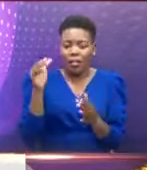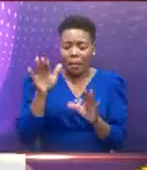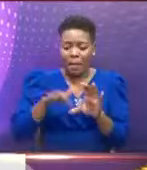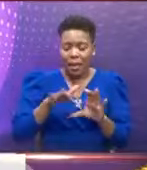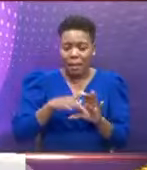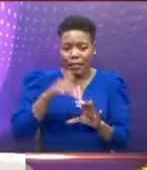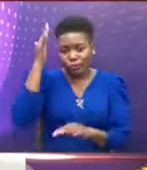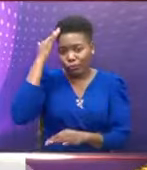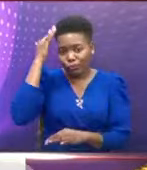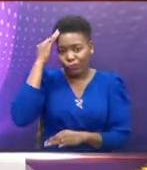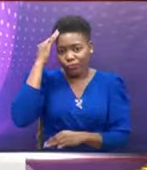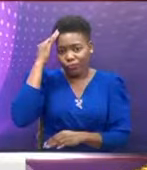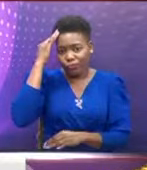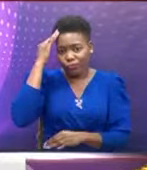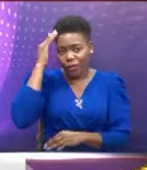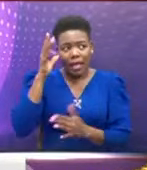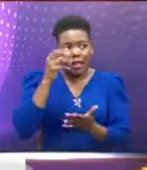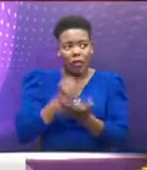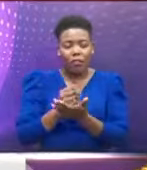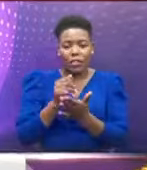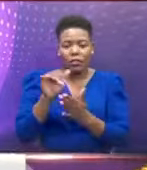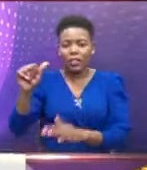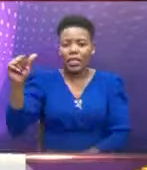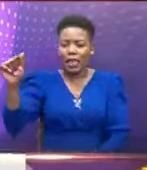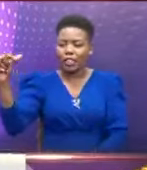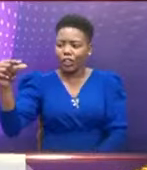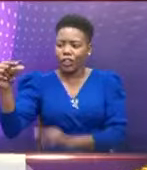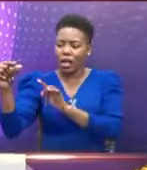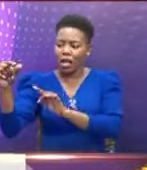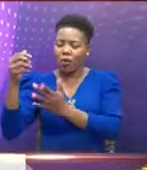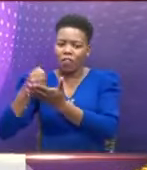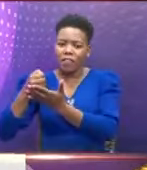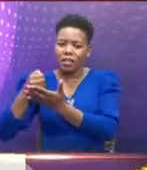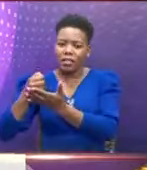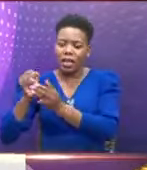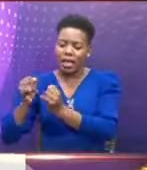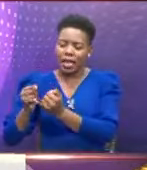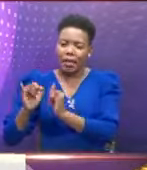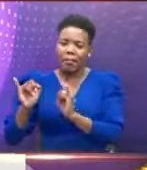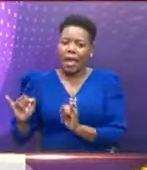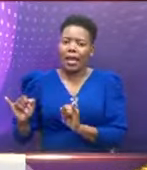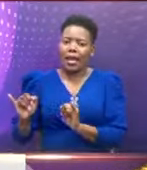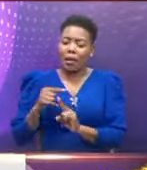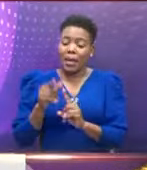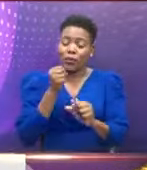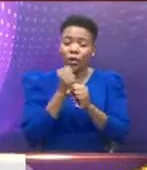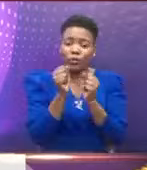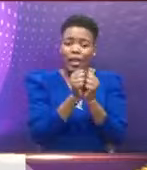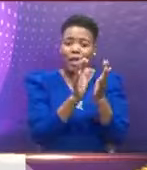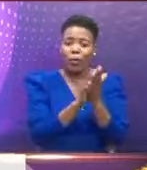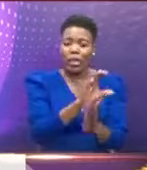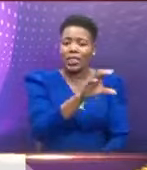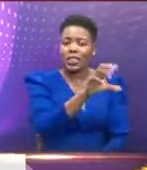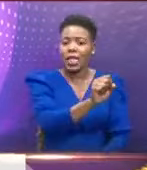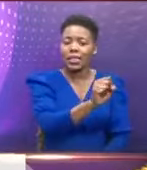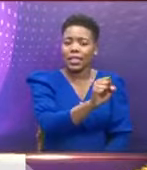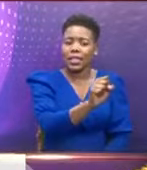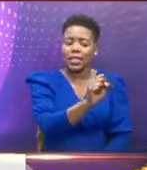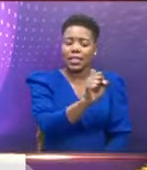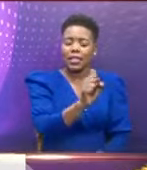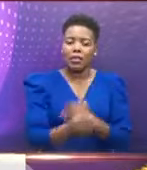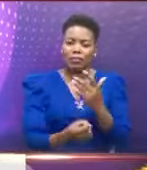know, the office of the Attorney General is signatory to every cabinet memo that is generated